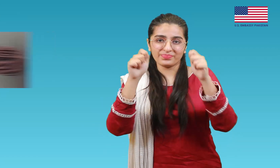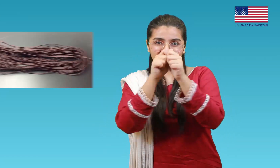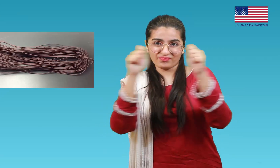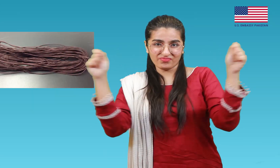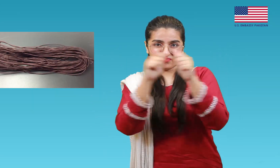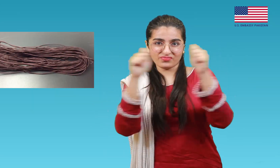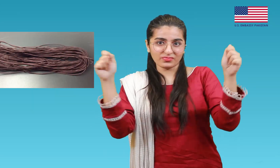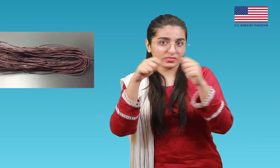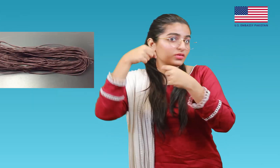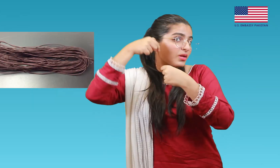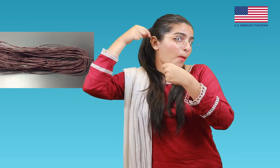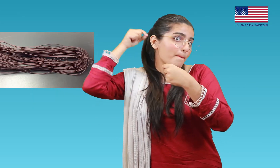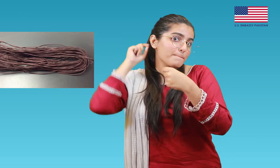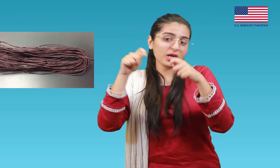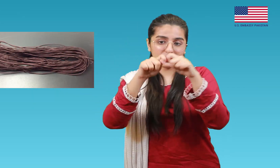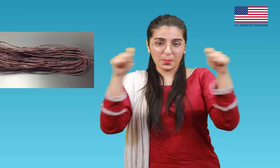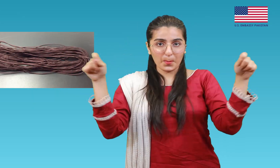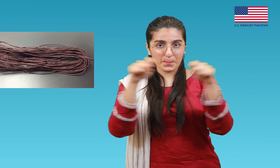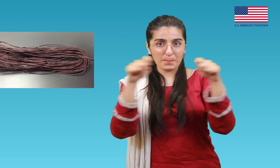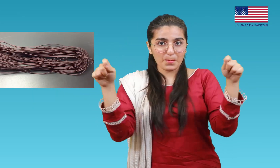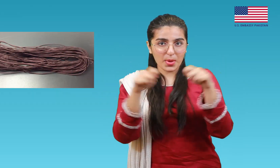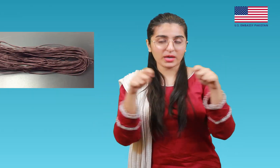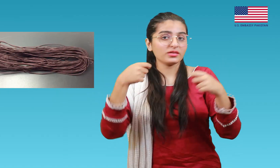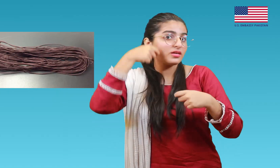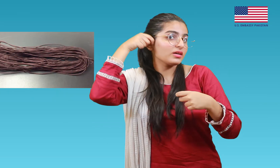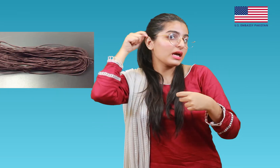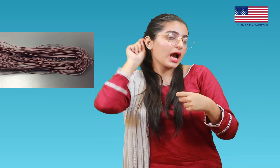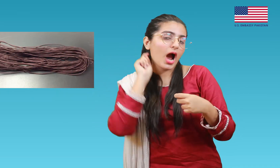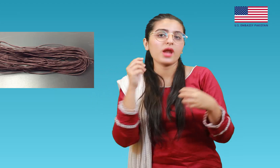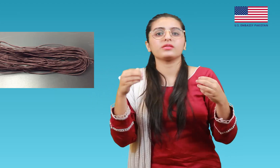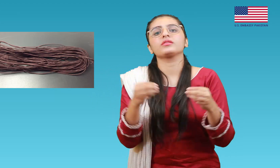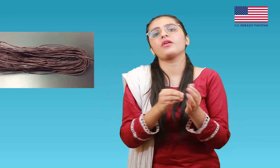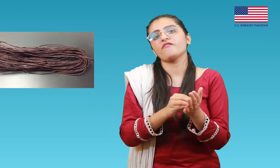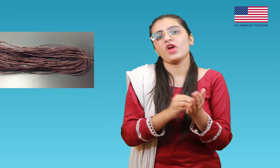and also a couple of stretchy bands.